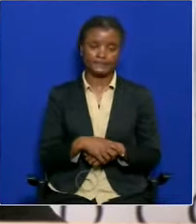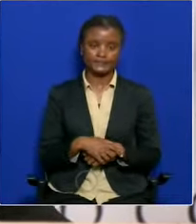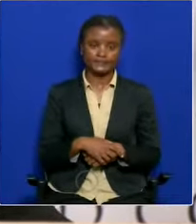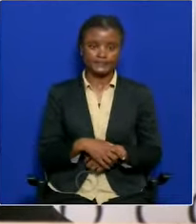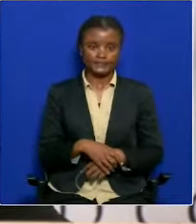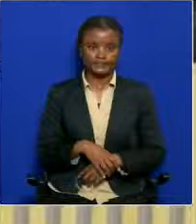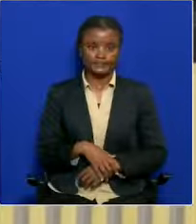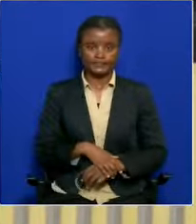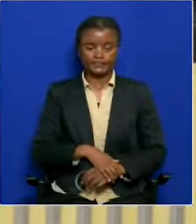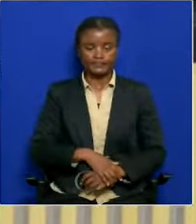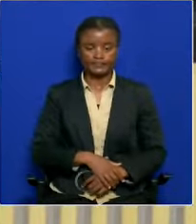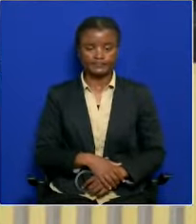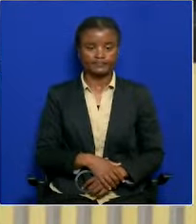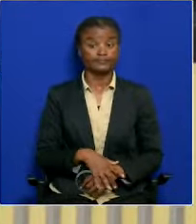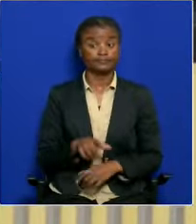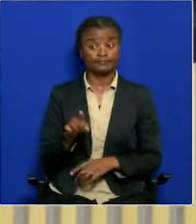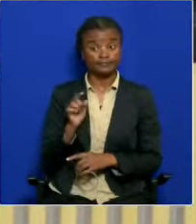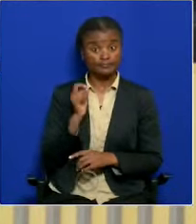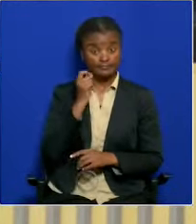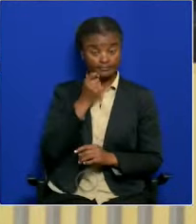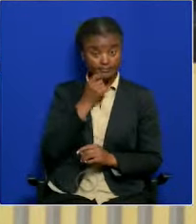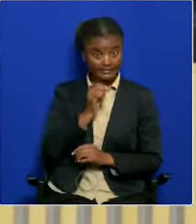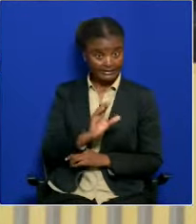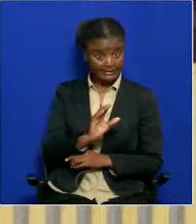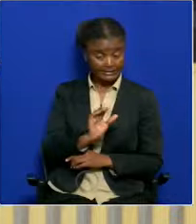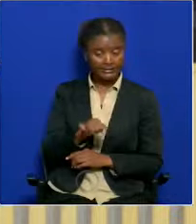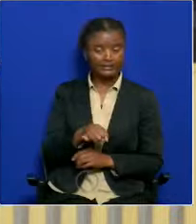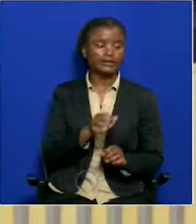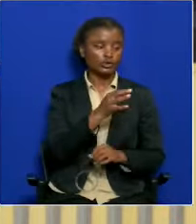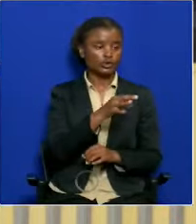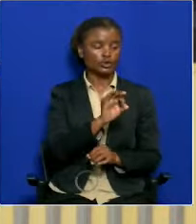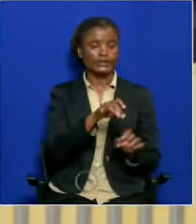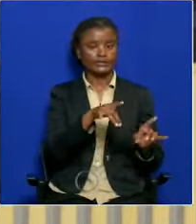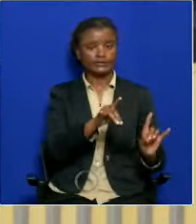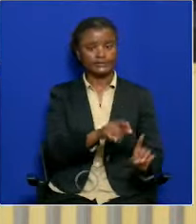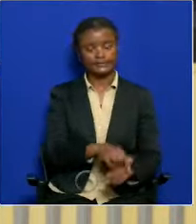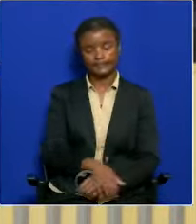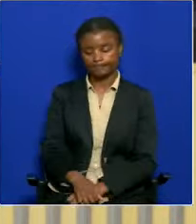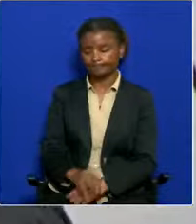C, you said. Correct, Chair. Yes. Thank you.